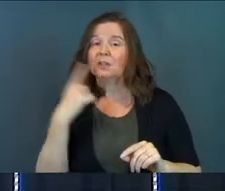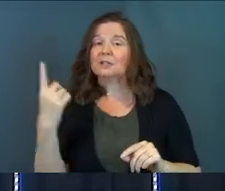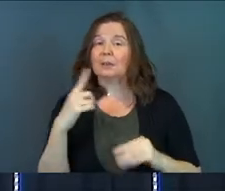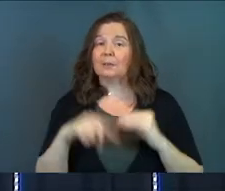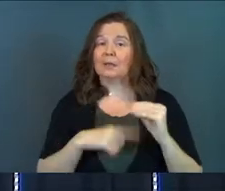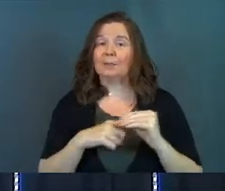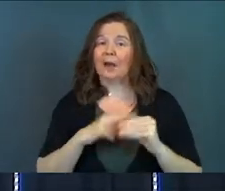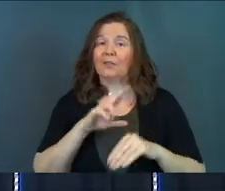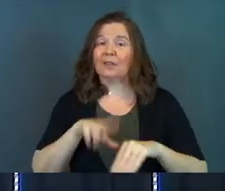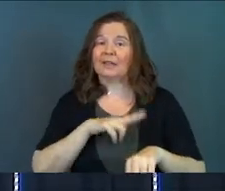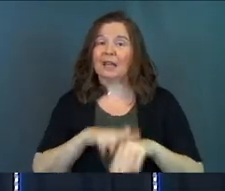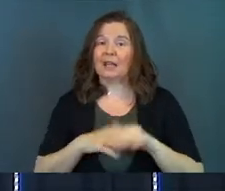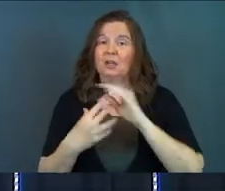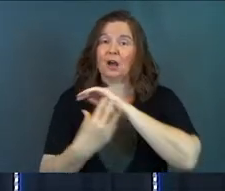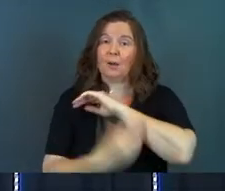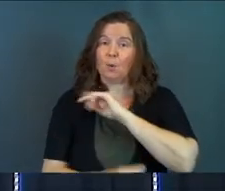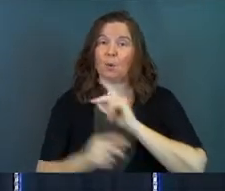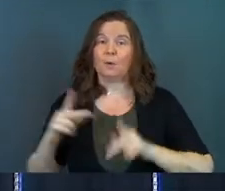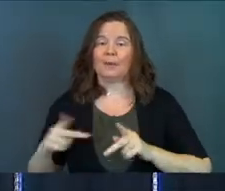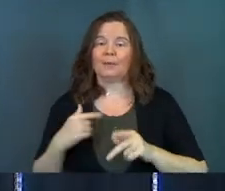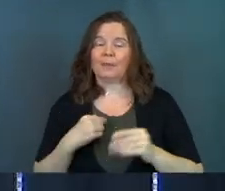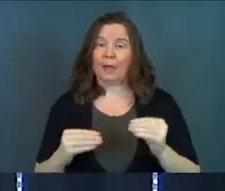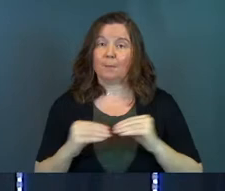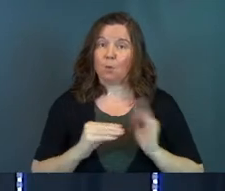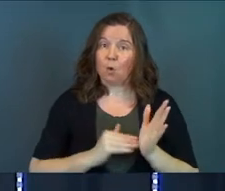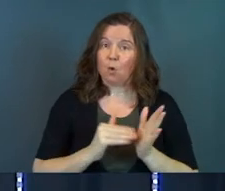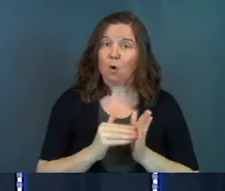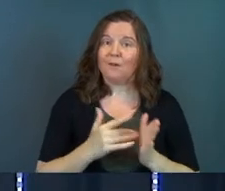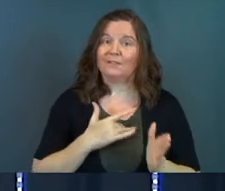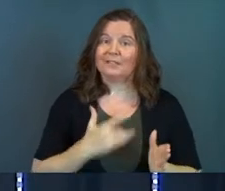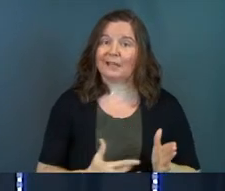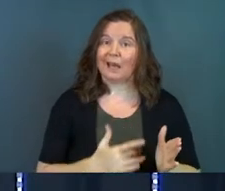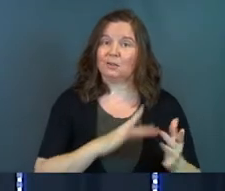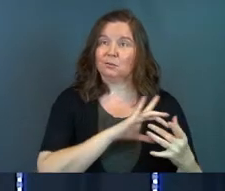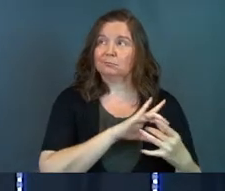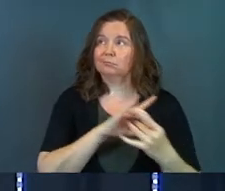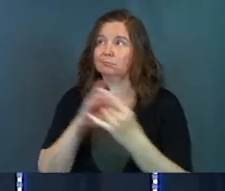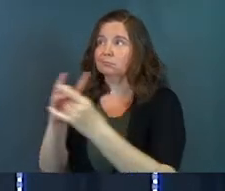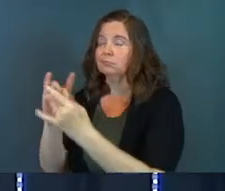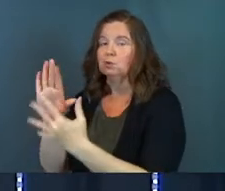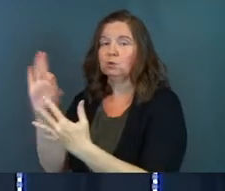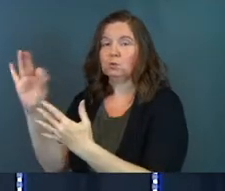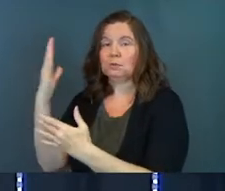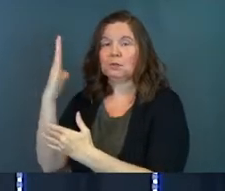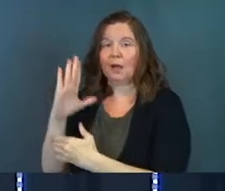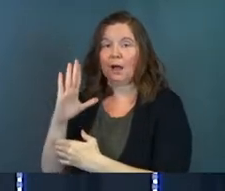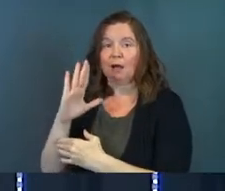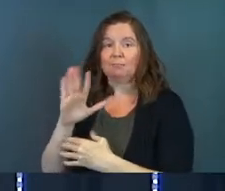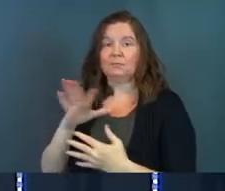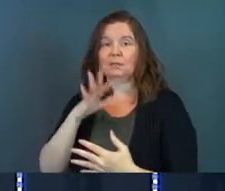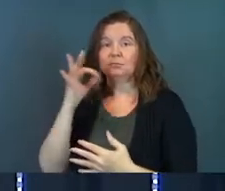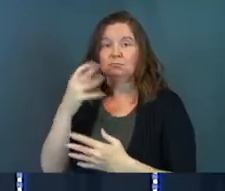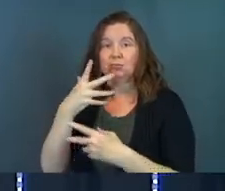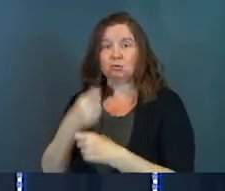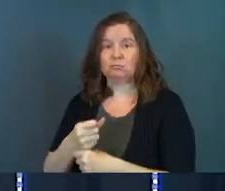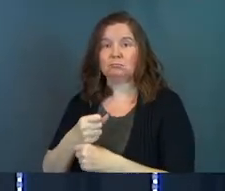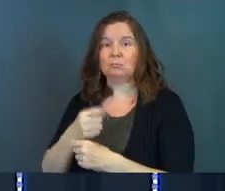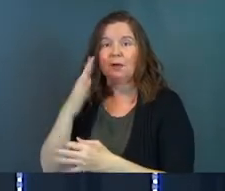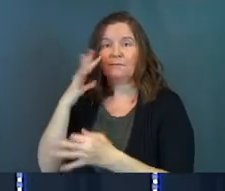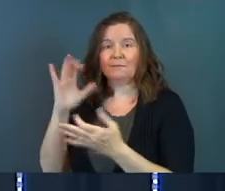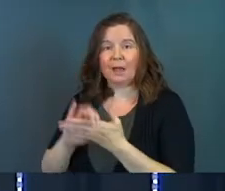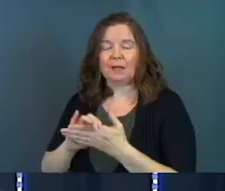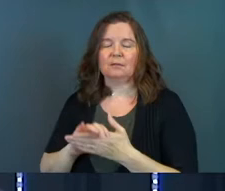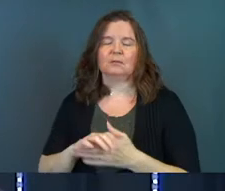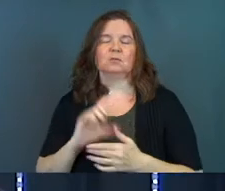there's something about the nature of poor people that more often choose God, more often choose faith. So here's